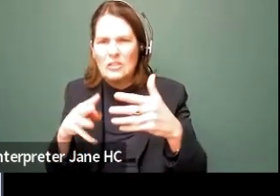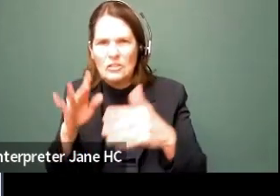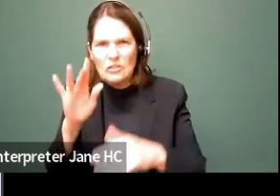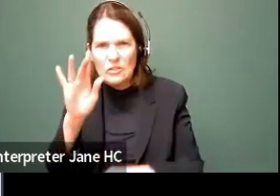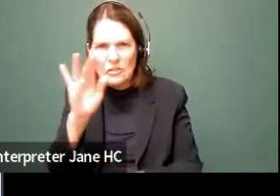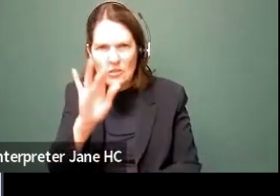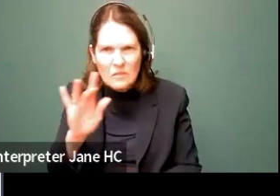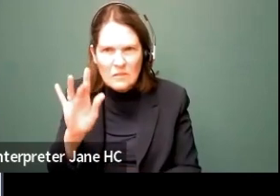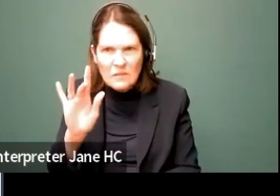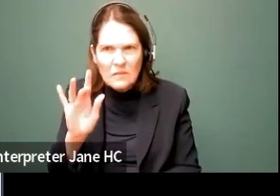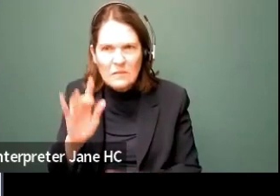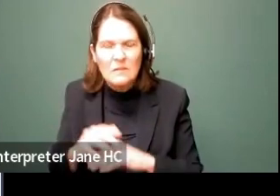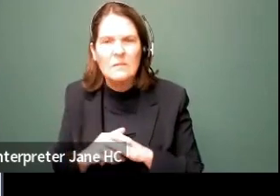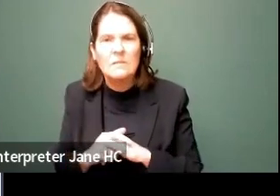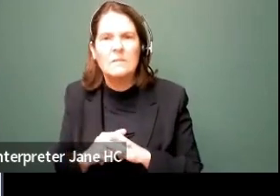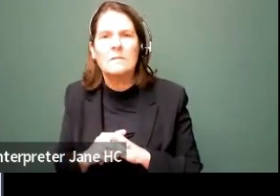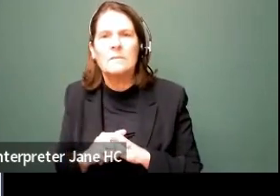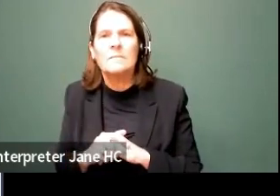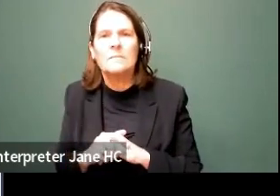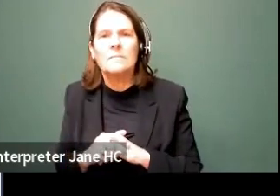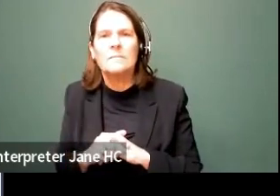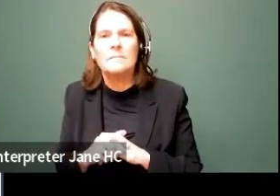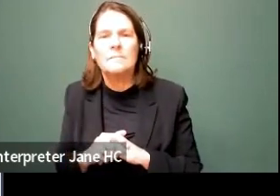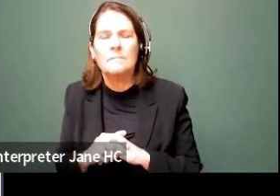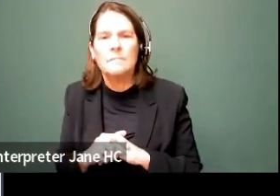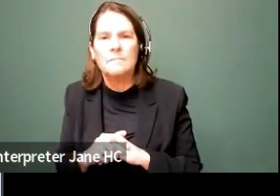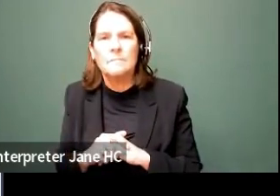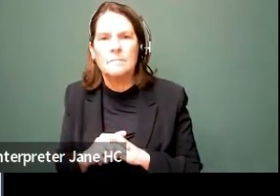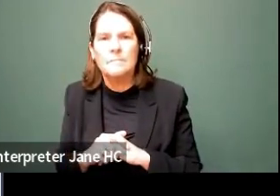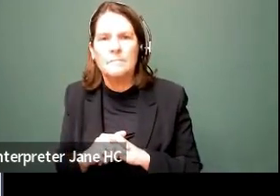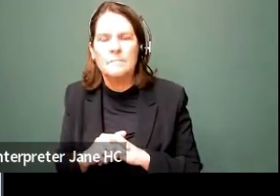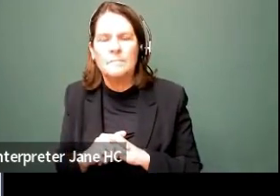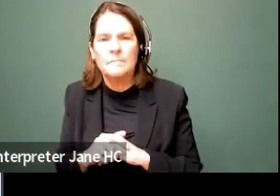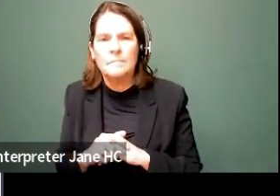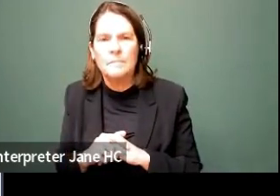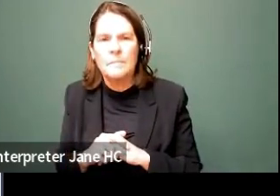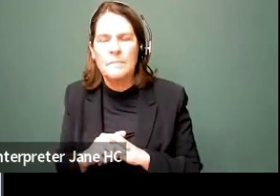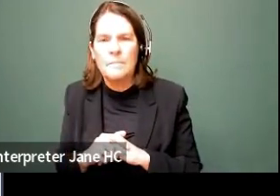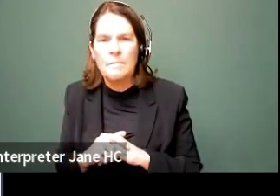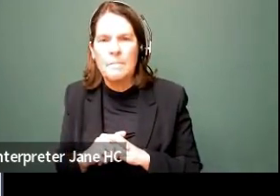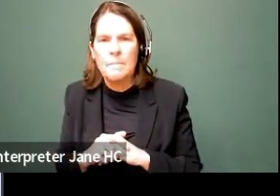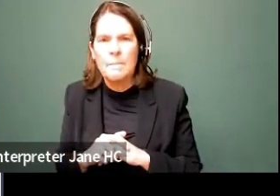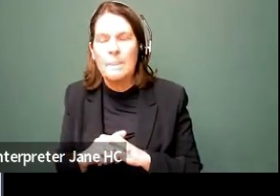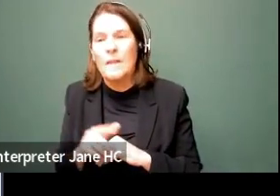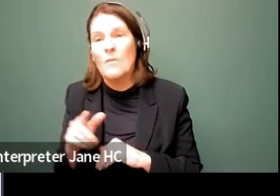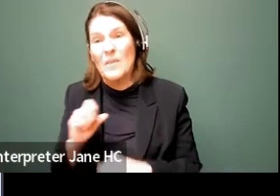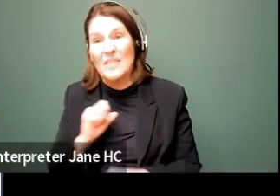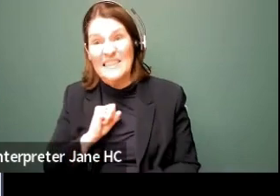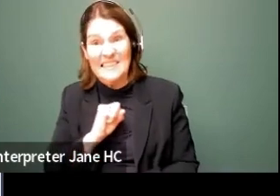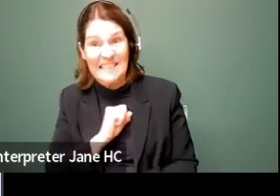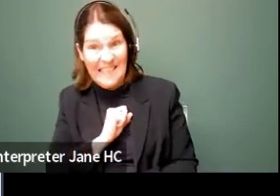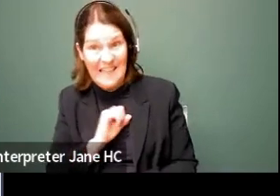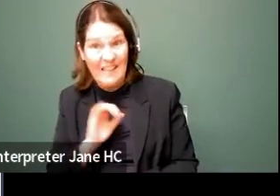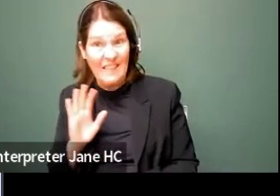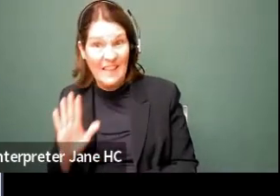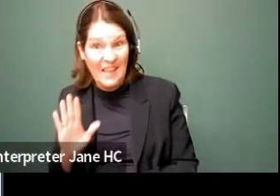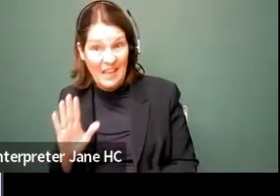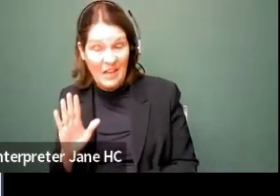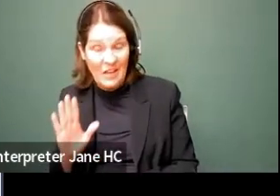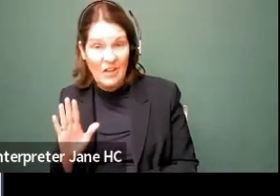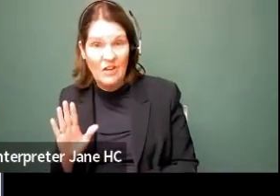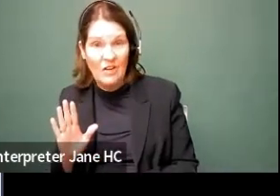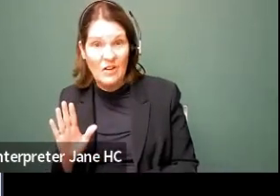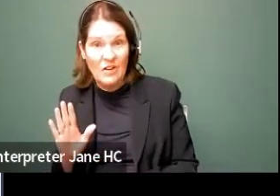where everything is done in multiple steps. Unfortunately, on the Senate side of things,